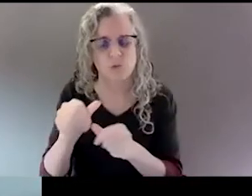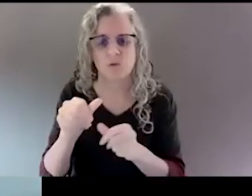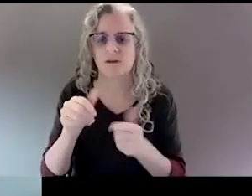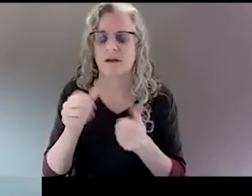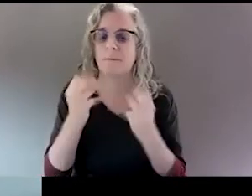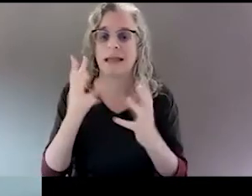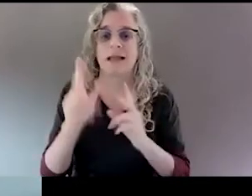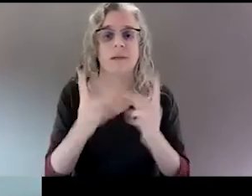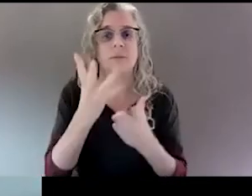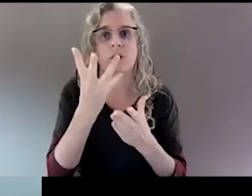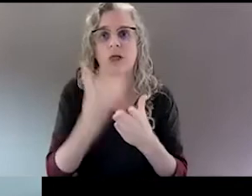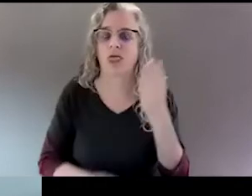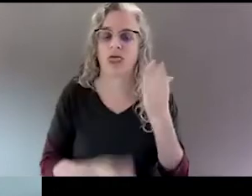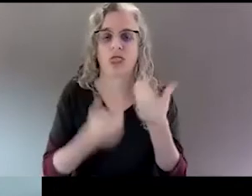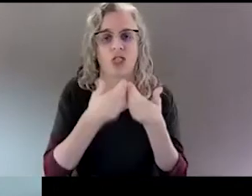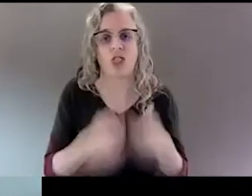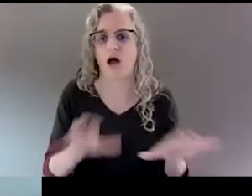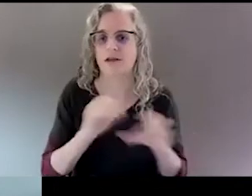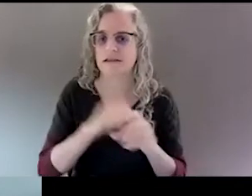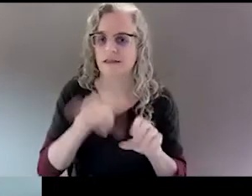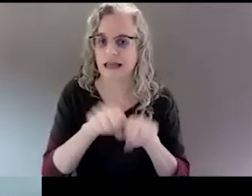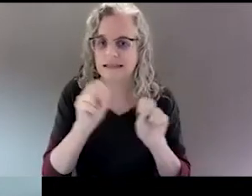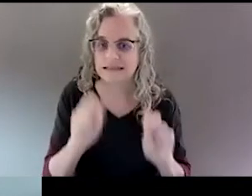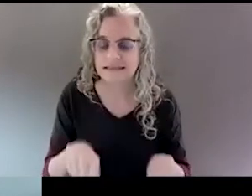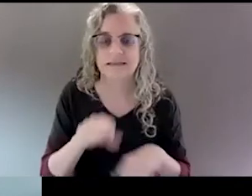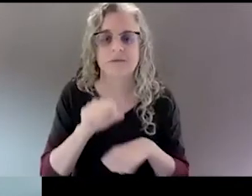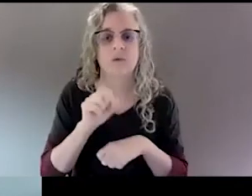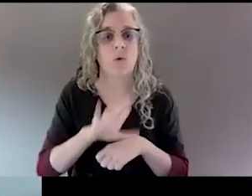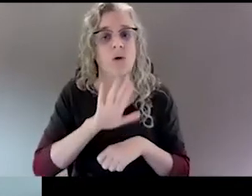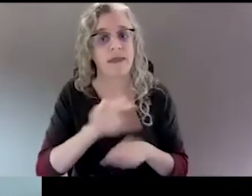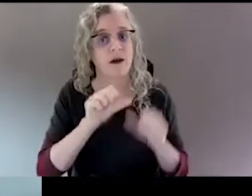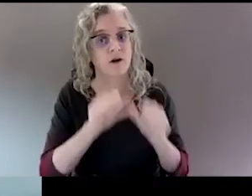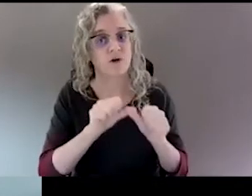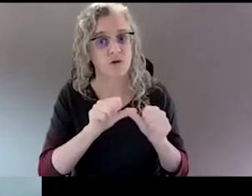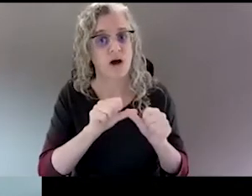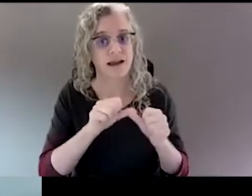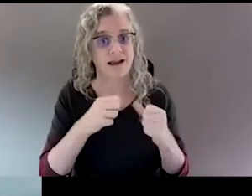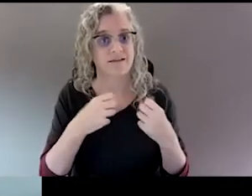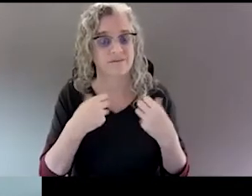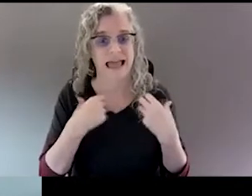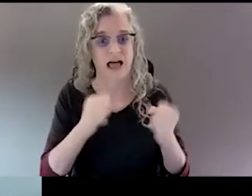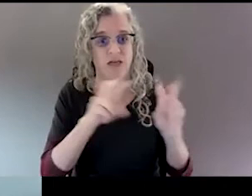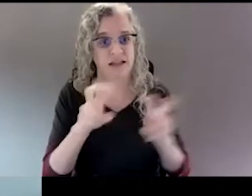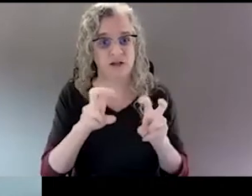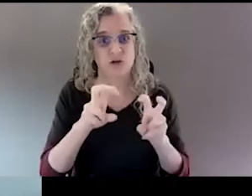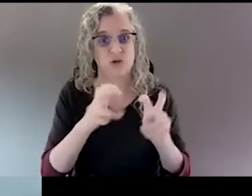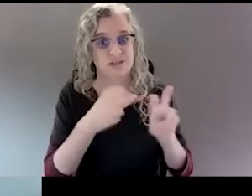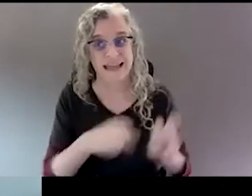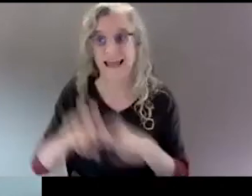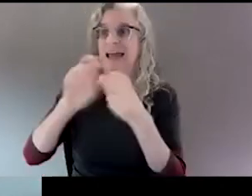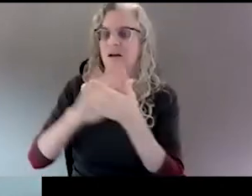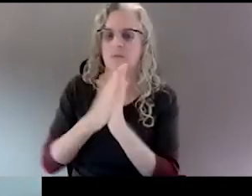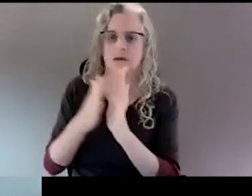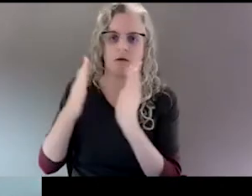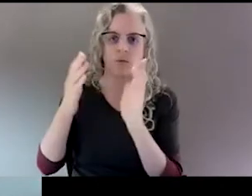chronic medical conditions get worse, things and that can set you on a trajectory that is not